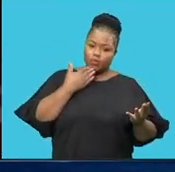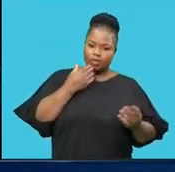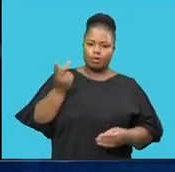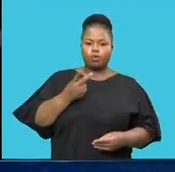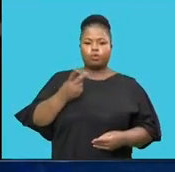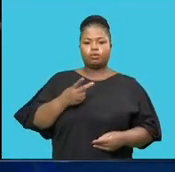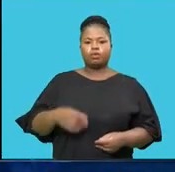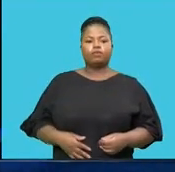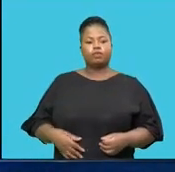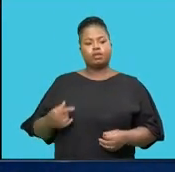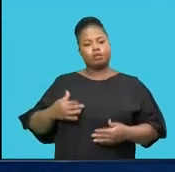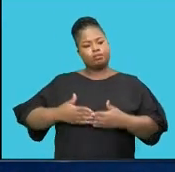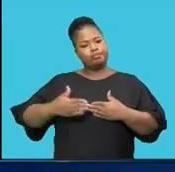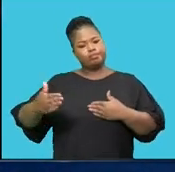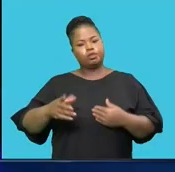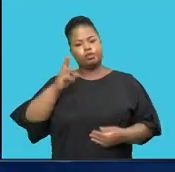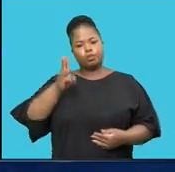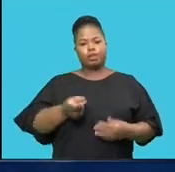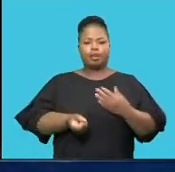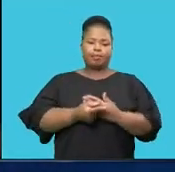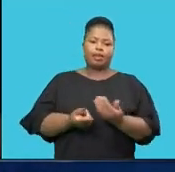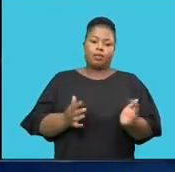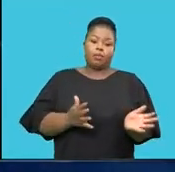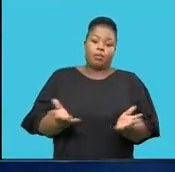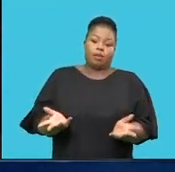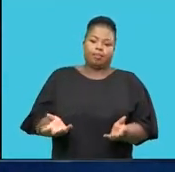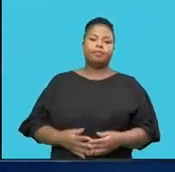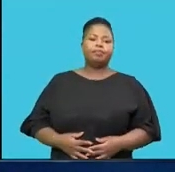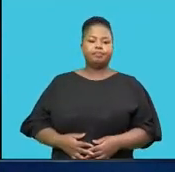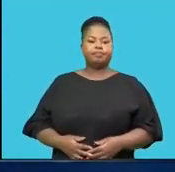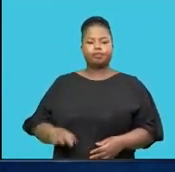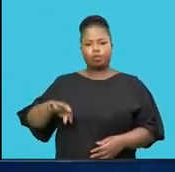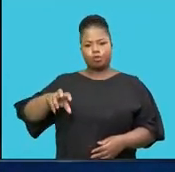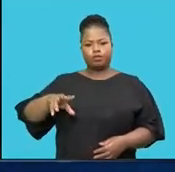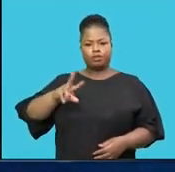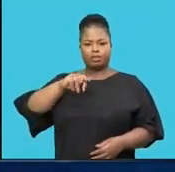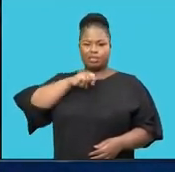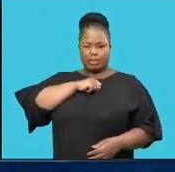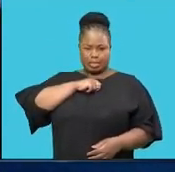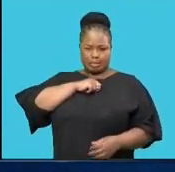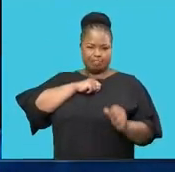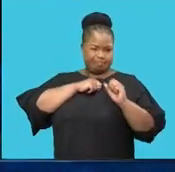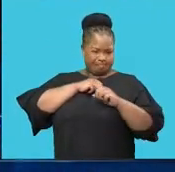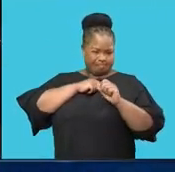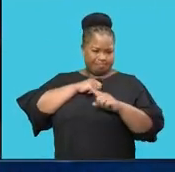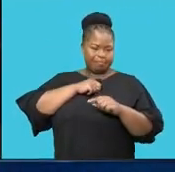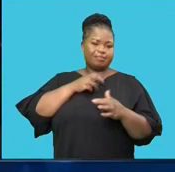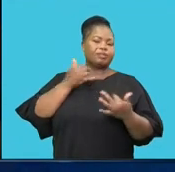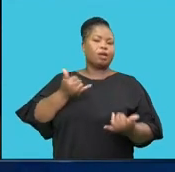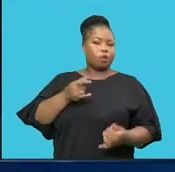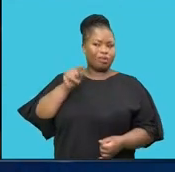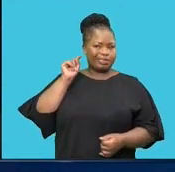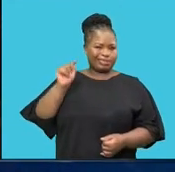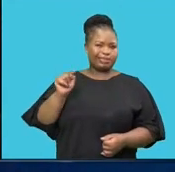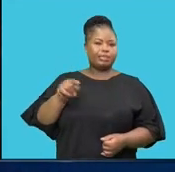monongwa ha tsa phano ya dikgau e tlile ho tshwarelwa kae. Provinsi ya KwaZulu-Natal ke yona e thontsweng jalo ka lehae